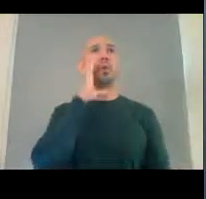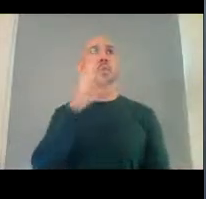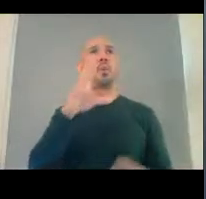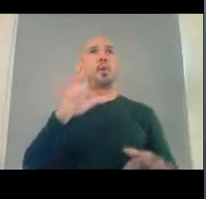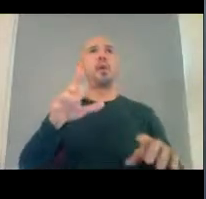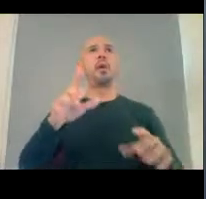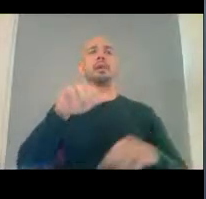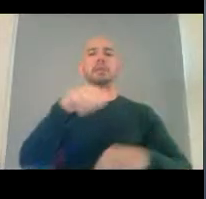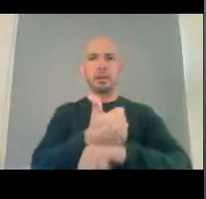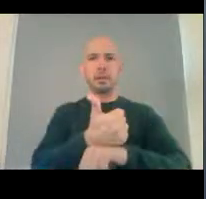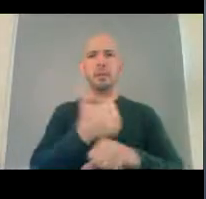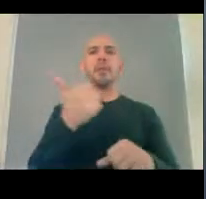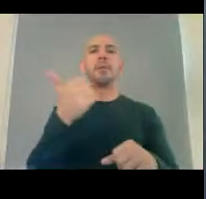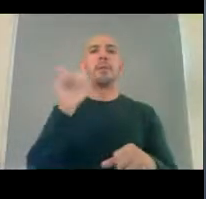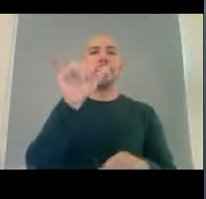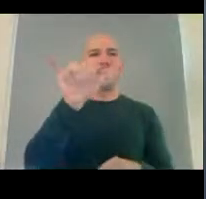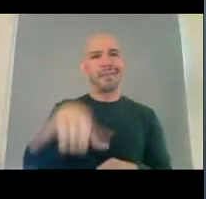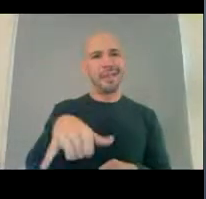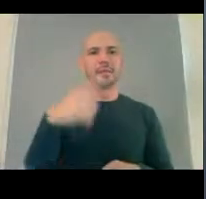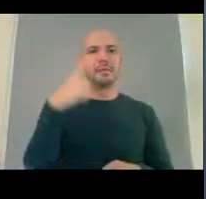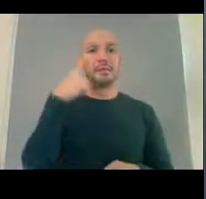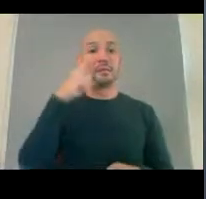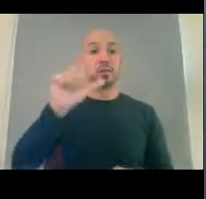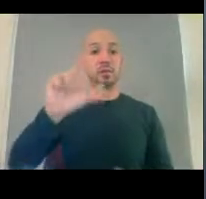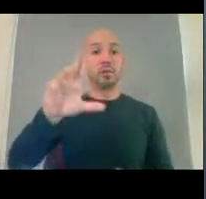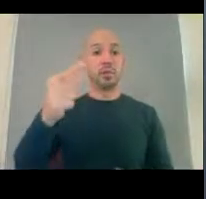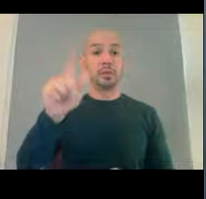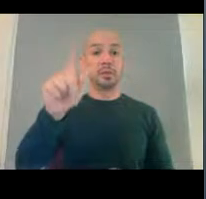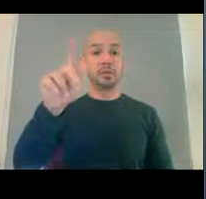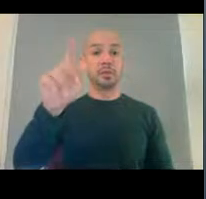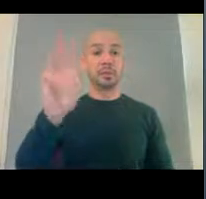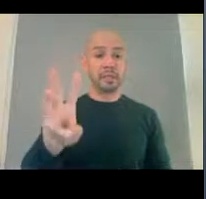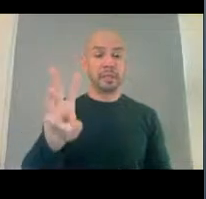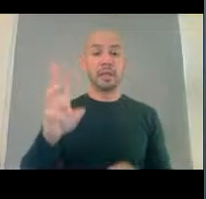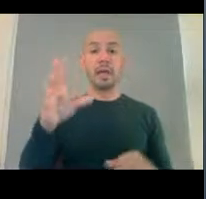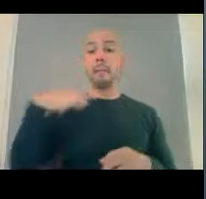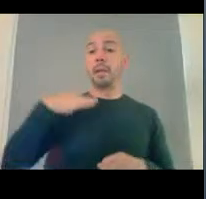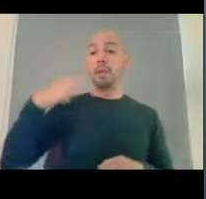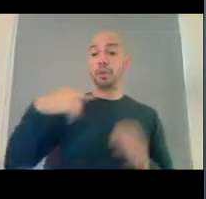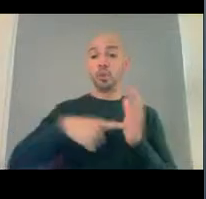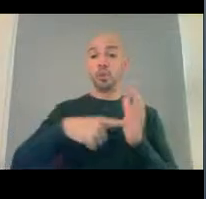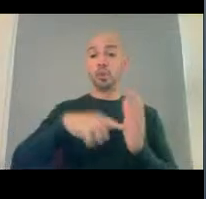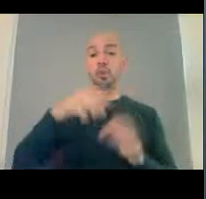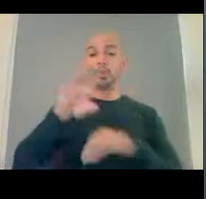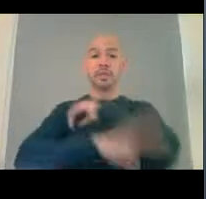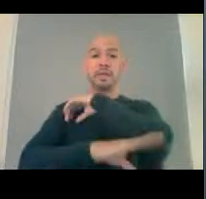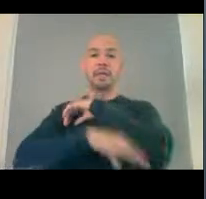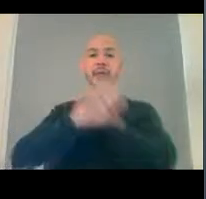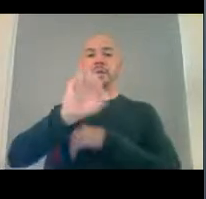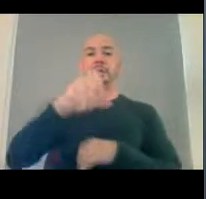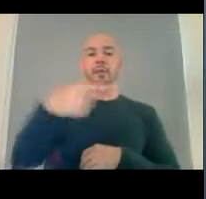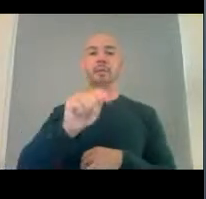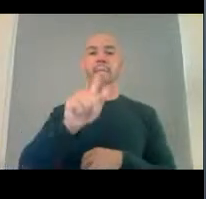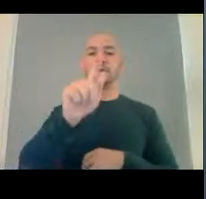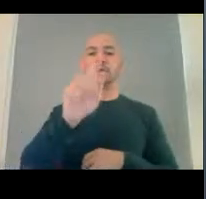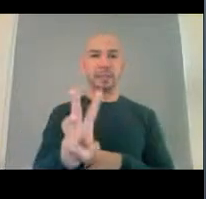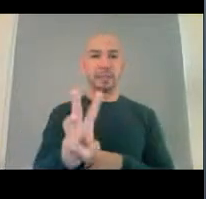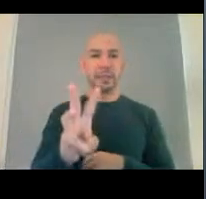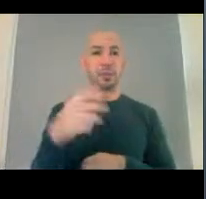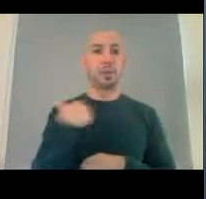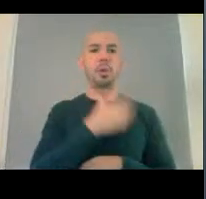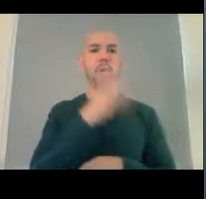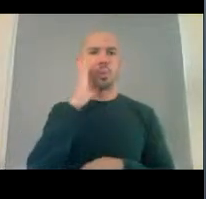interested applicants on august 25th and applications are due on september 2nd we'll be reviewing the applications and